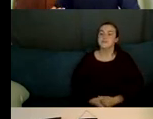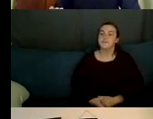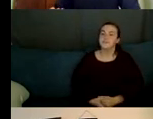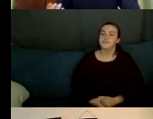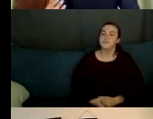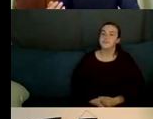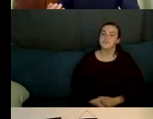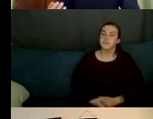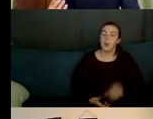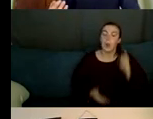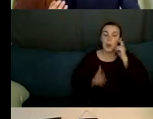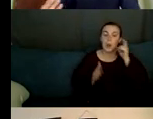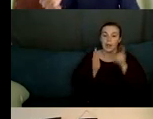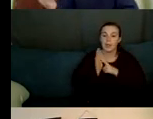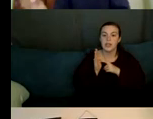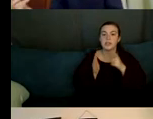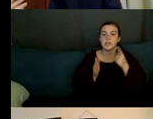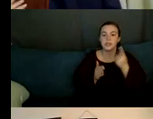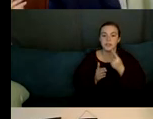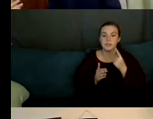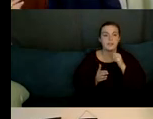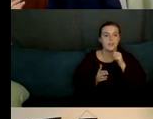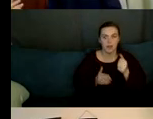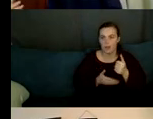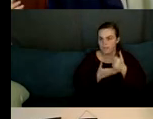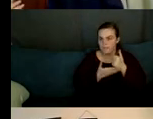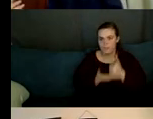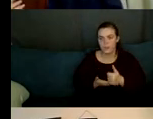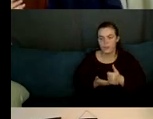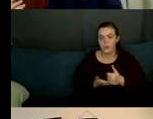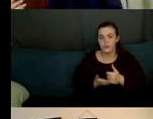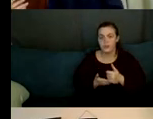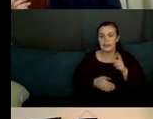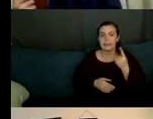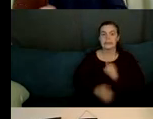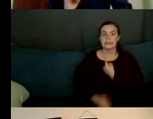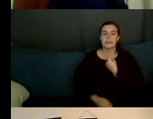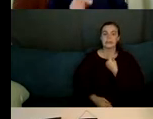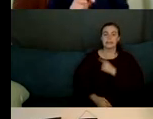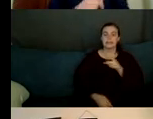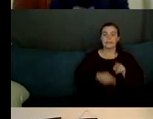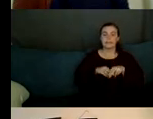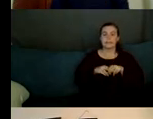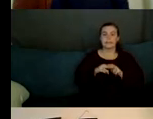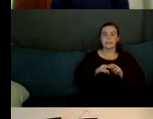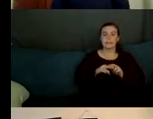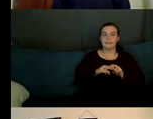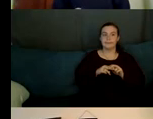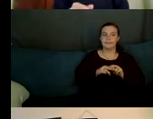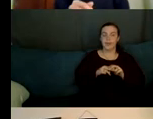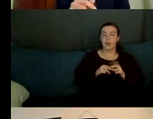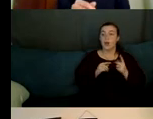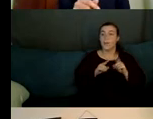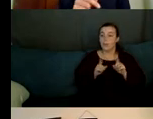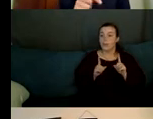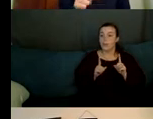recognize sometimes it feels less than helpful when you're just sitting there by yourself, but I've feedback on every virtual